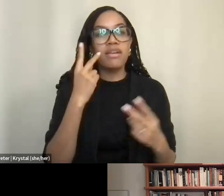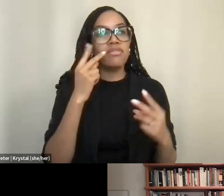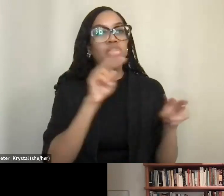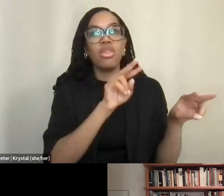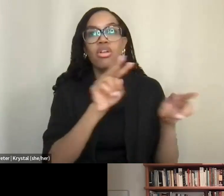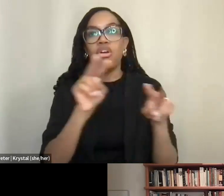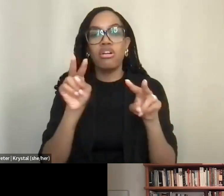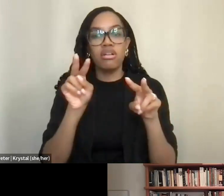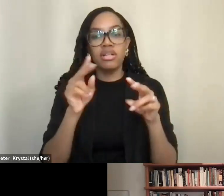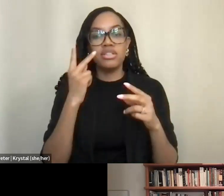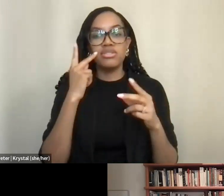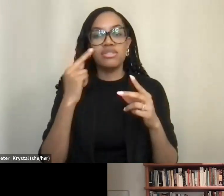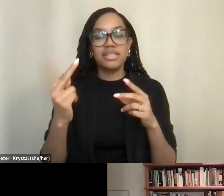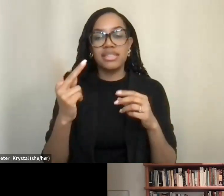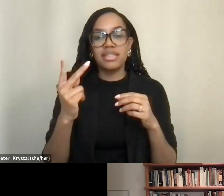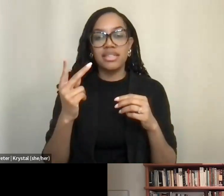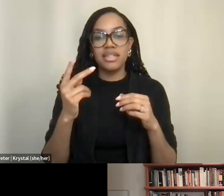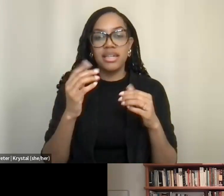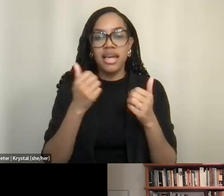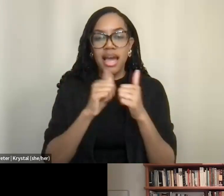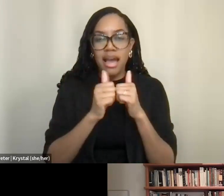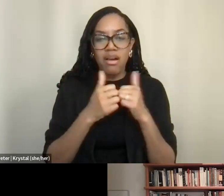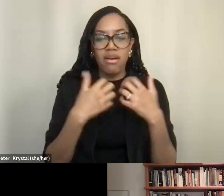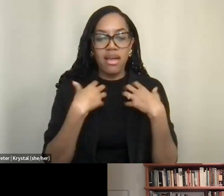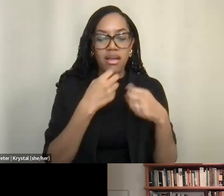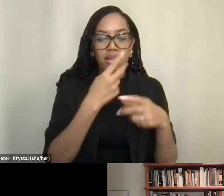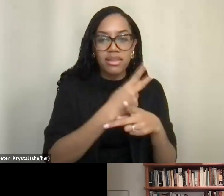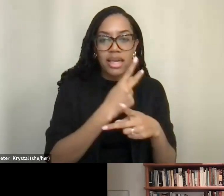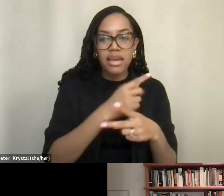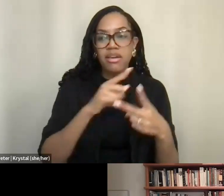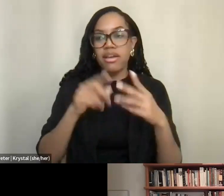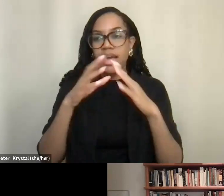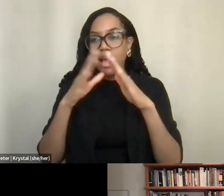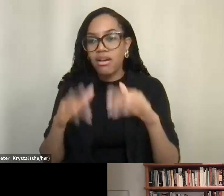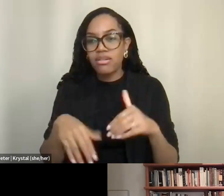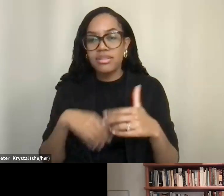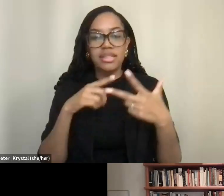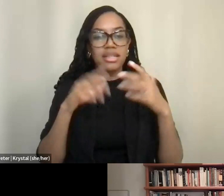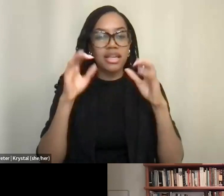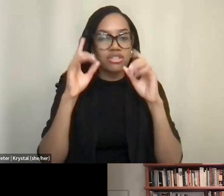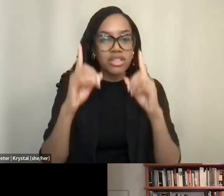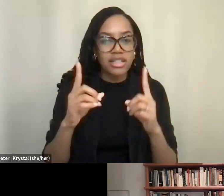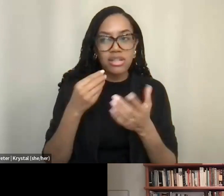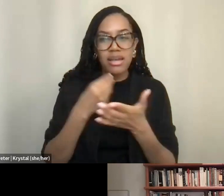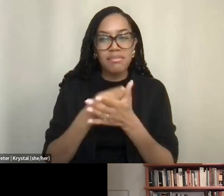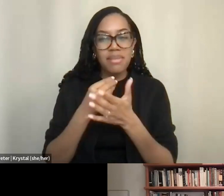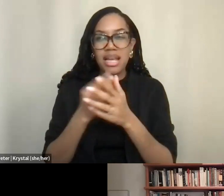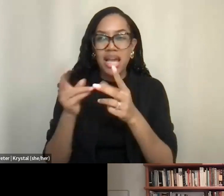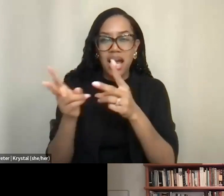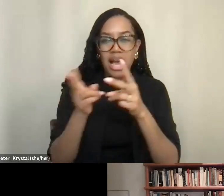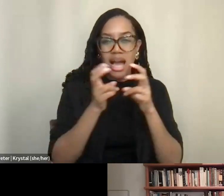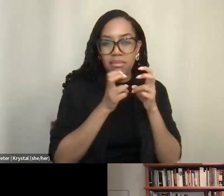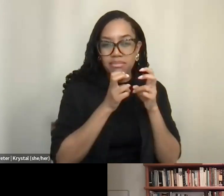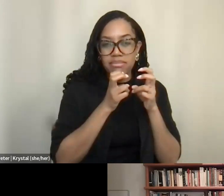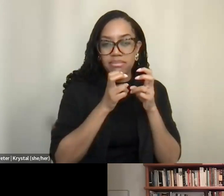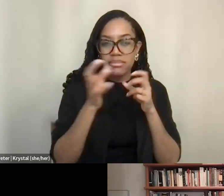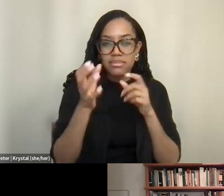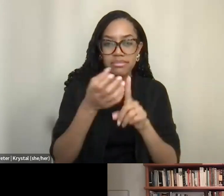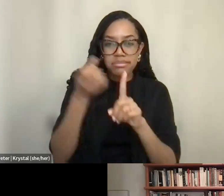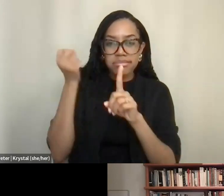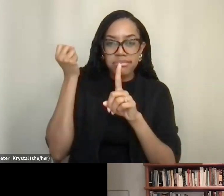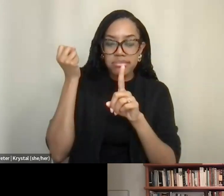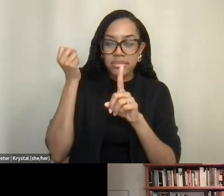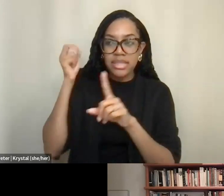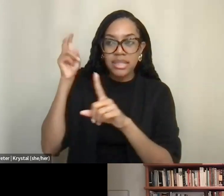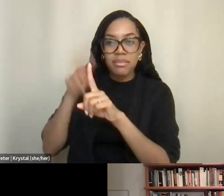education, housing, the resources. And I think we have this opportunity. Maybe you could say